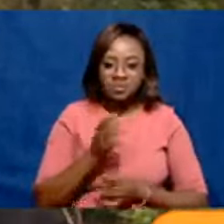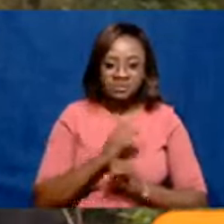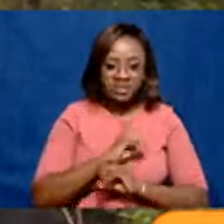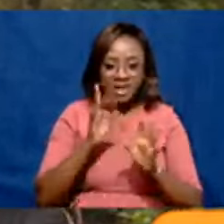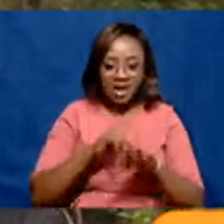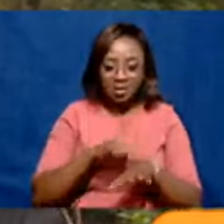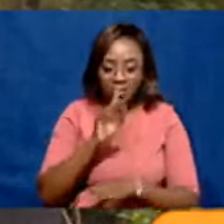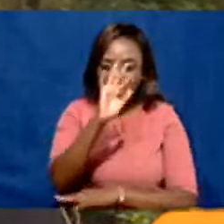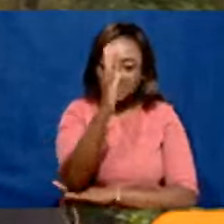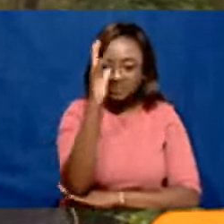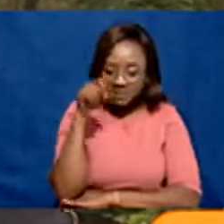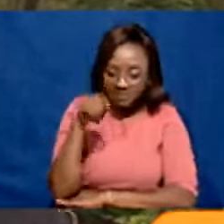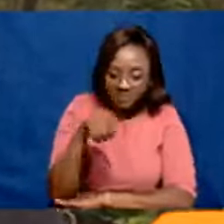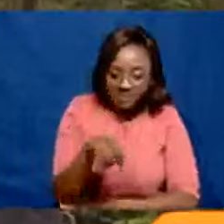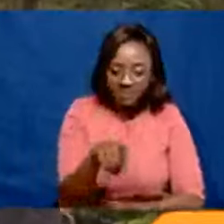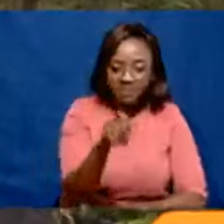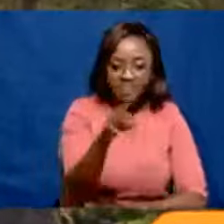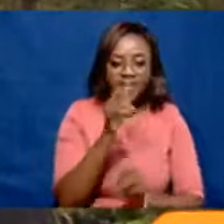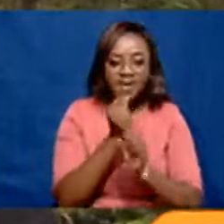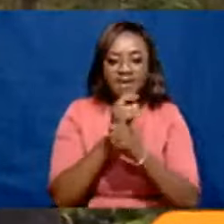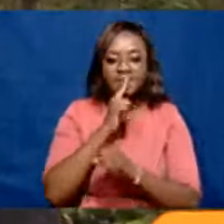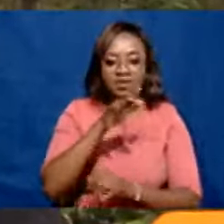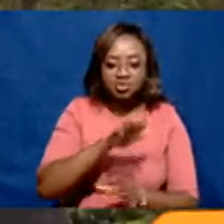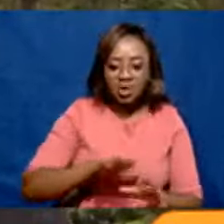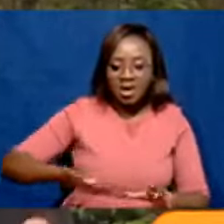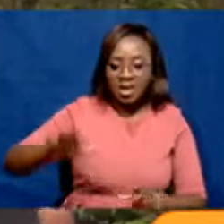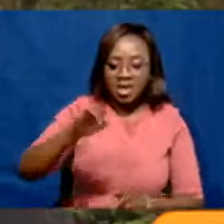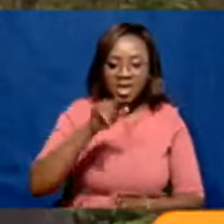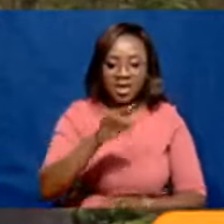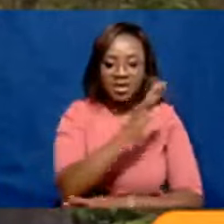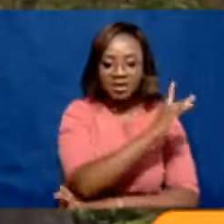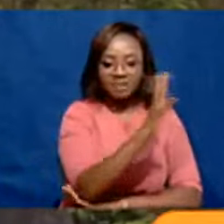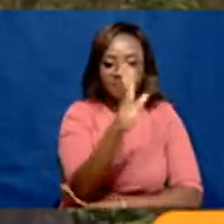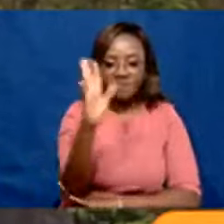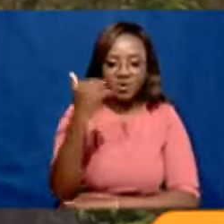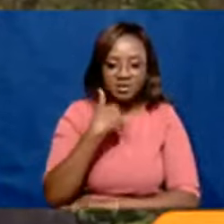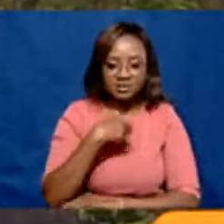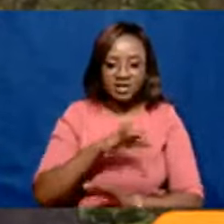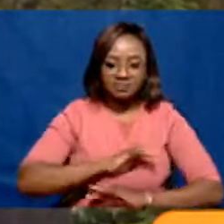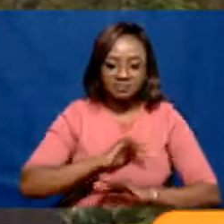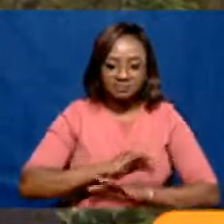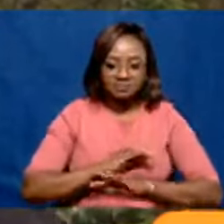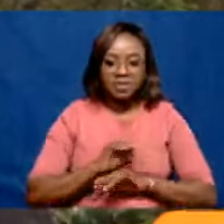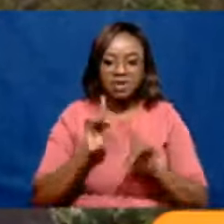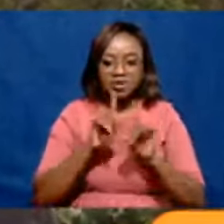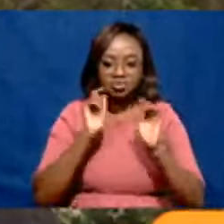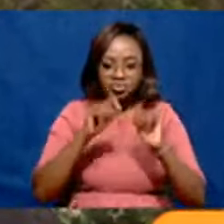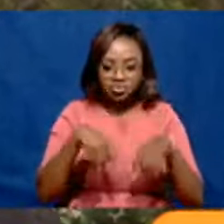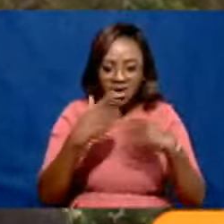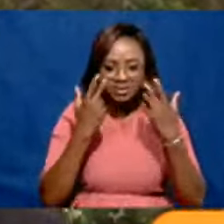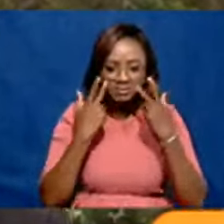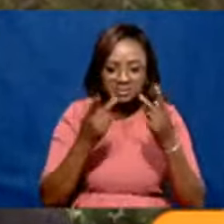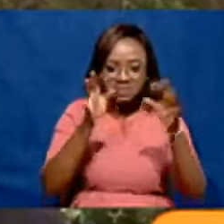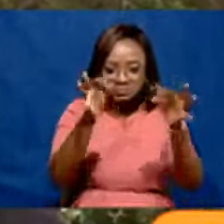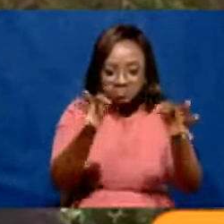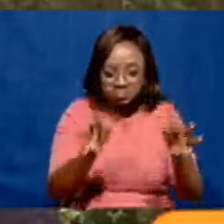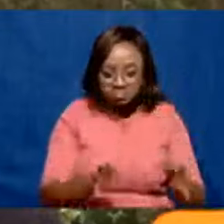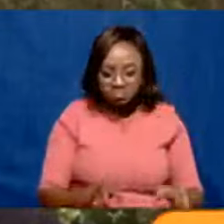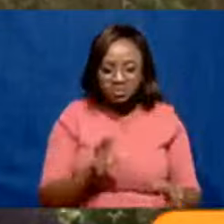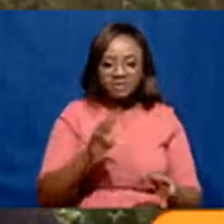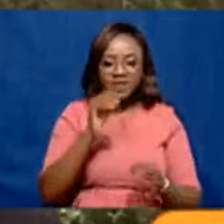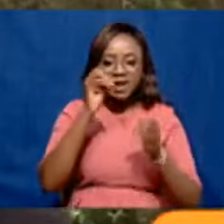trees, ensuring that these areas are forested, you can calculate and find out how much carbon have